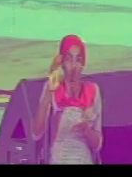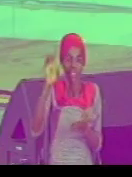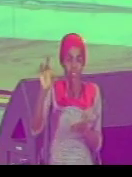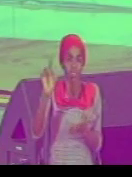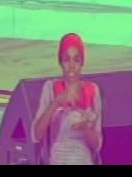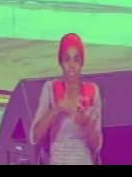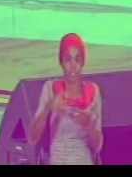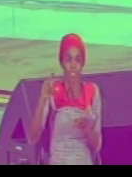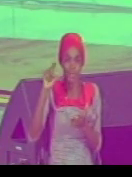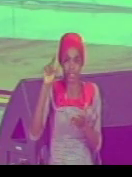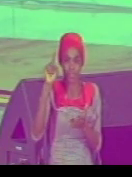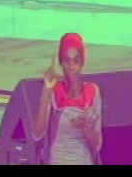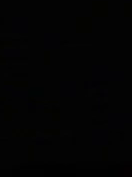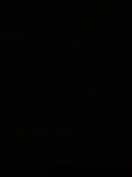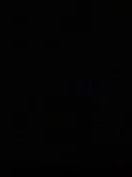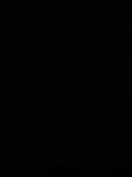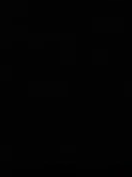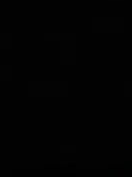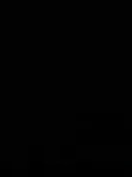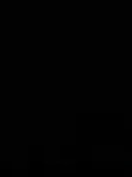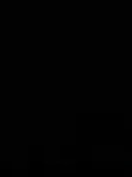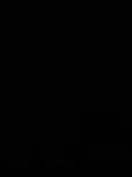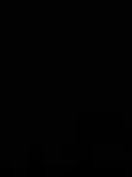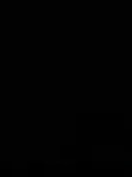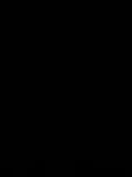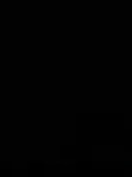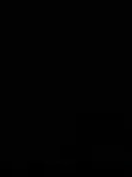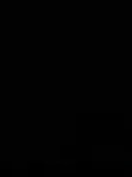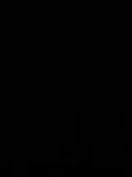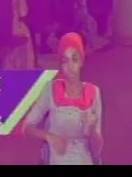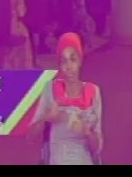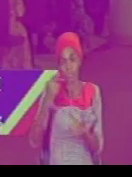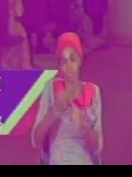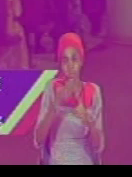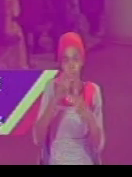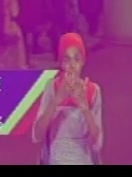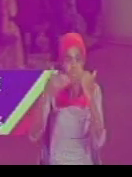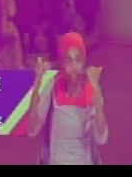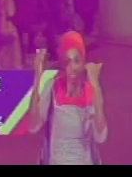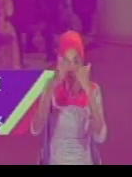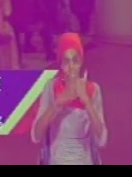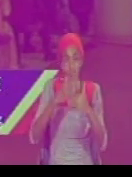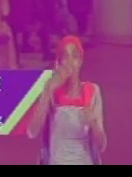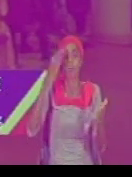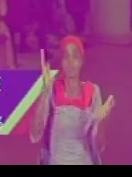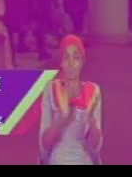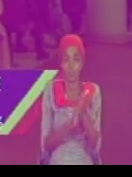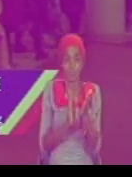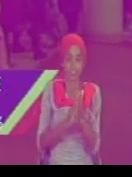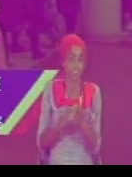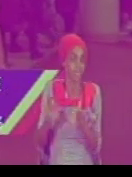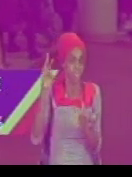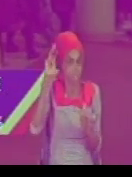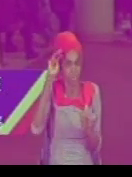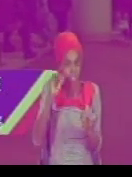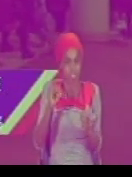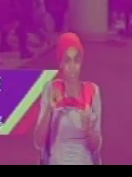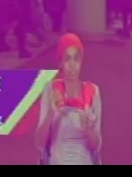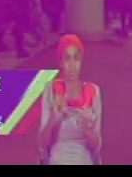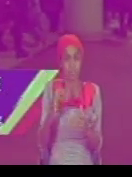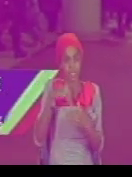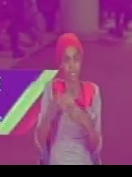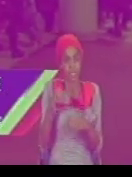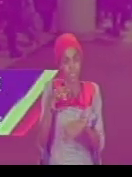Praise ye the Lord, praise ye the Lord from the praise him in the heart. It